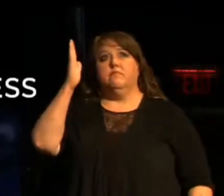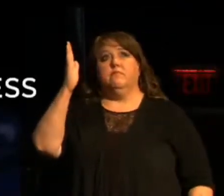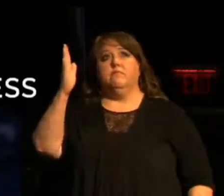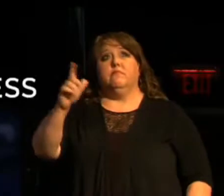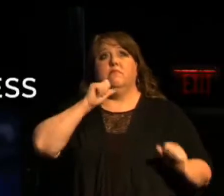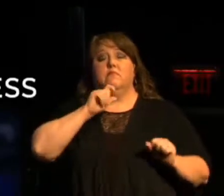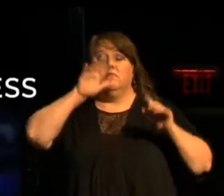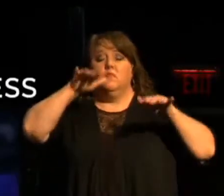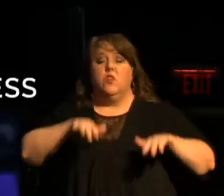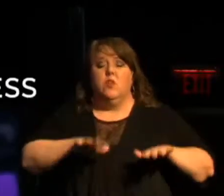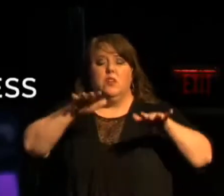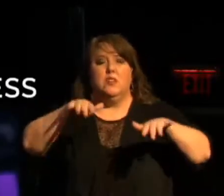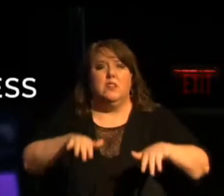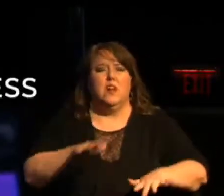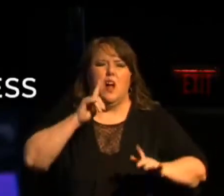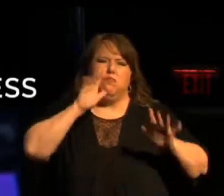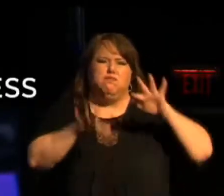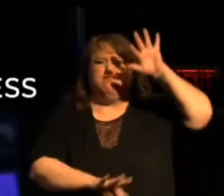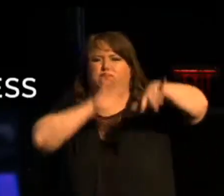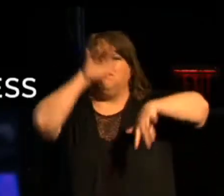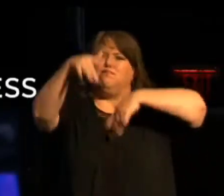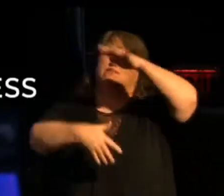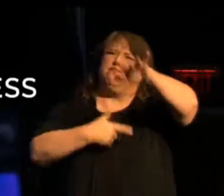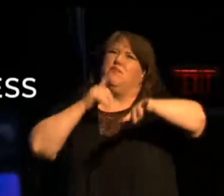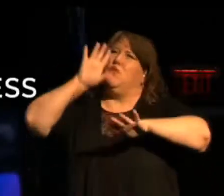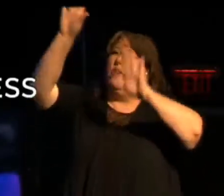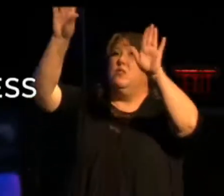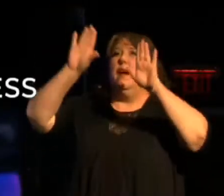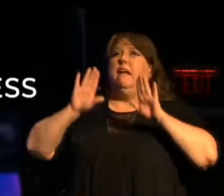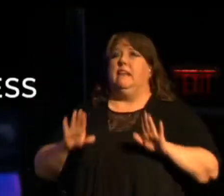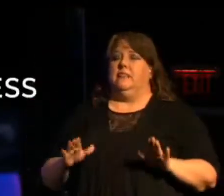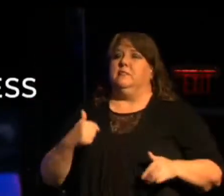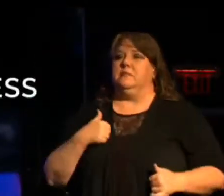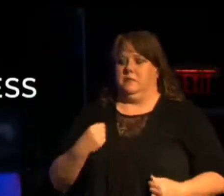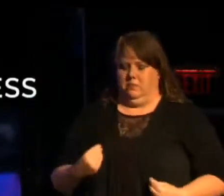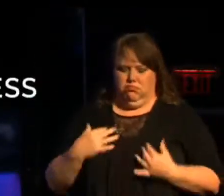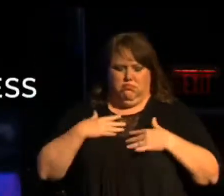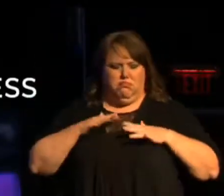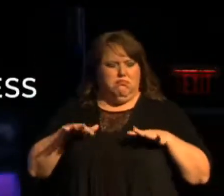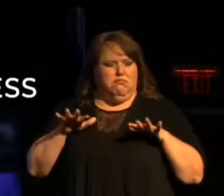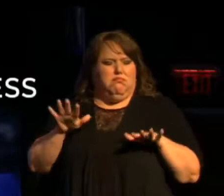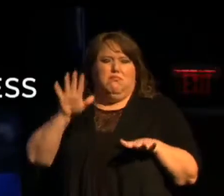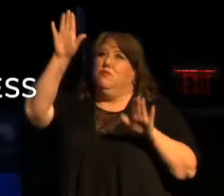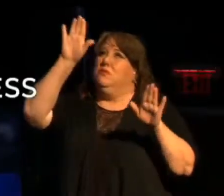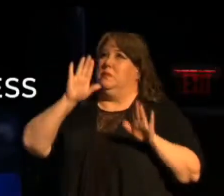If the oceans roar your greatness, so will I.